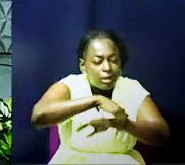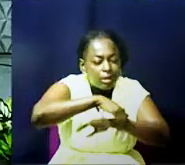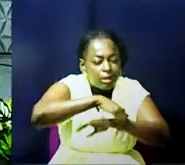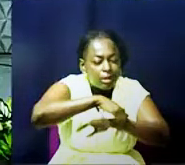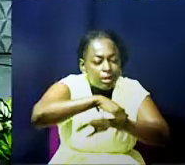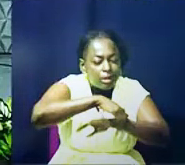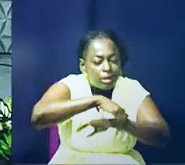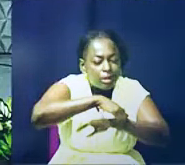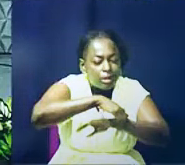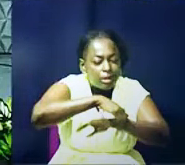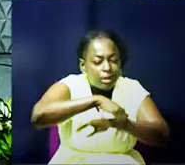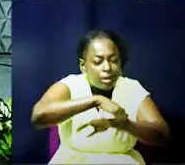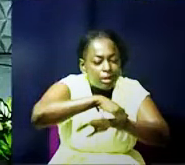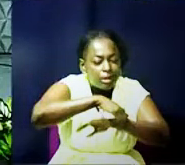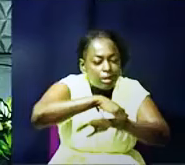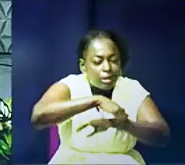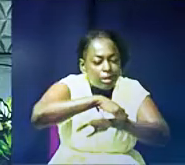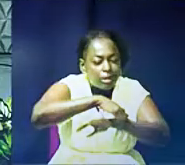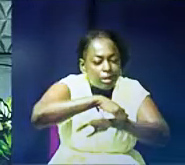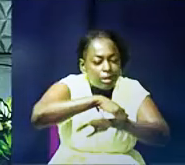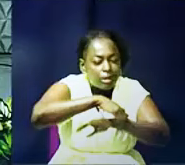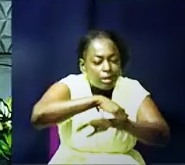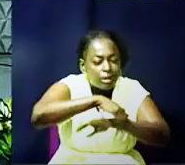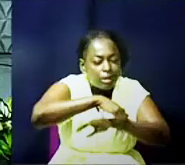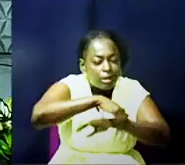I used to live somewhere here,